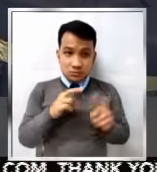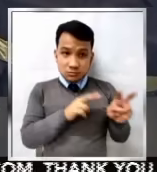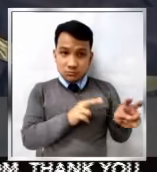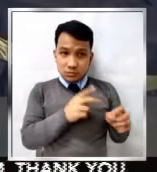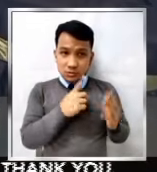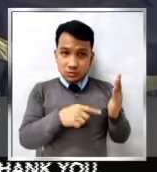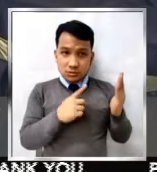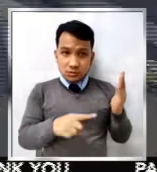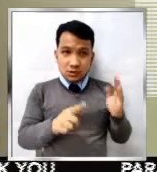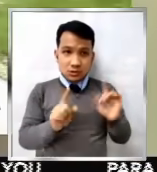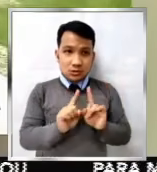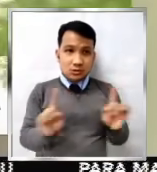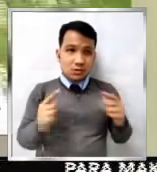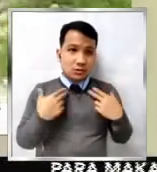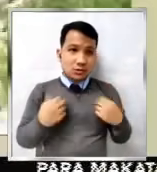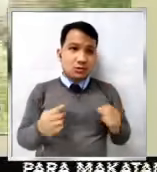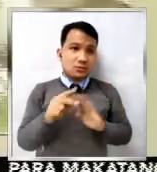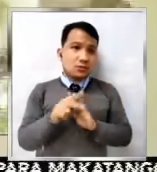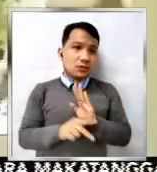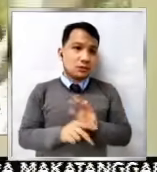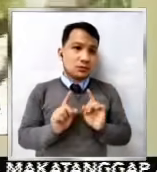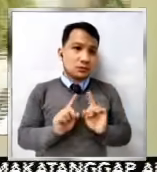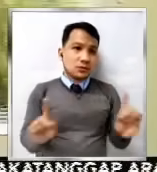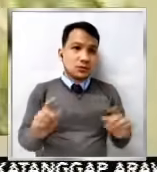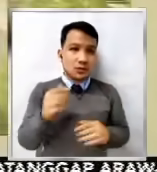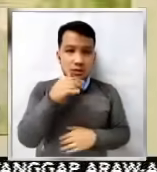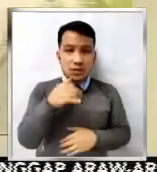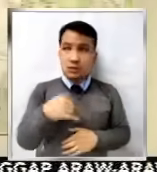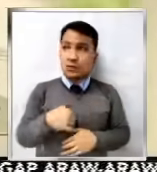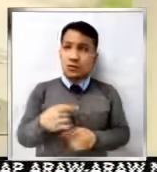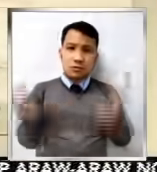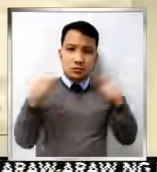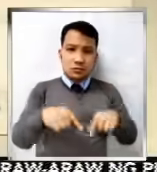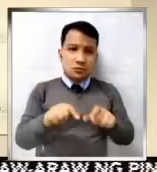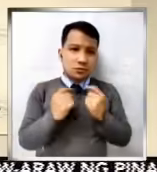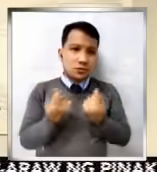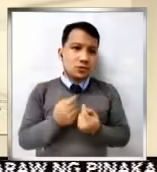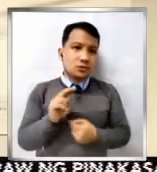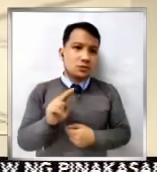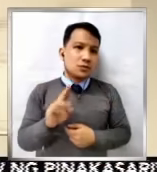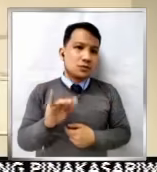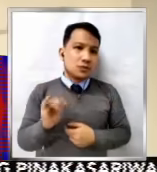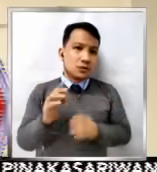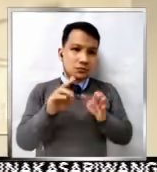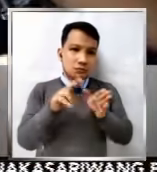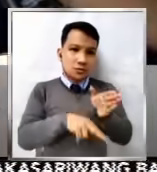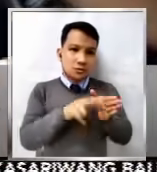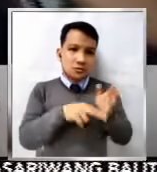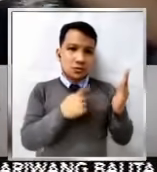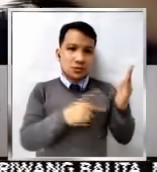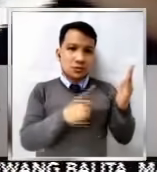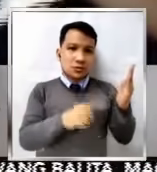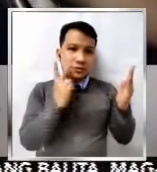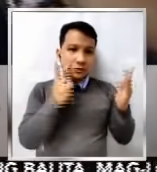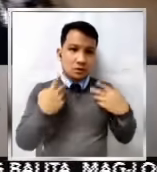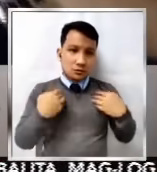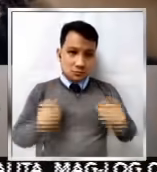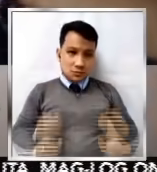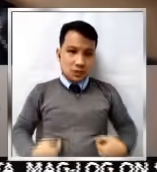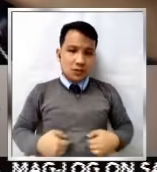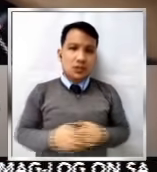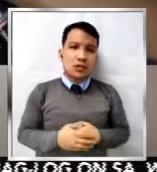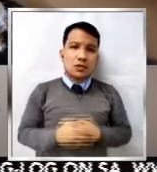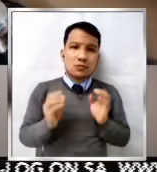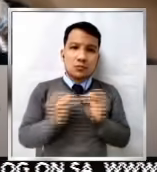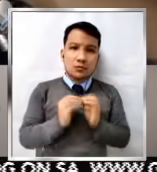health protocols. Kahapon dumating ang forensic team ng NBI sa Burol para sa re-autopsy ng labi. We have